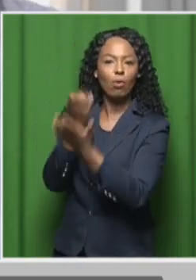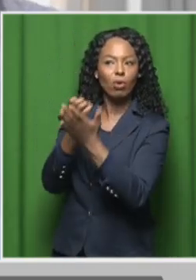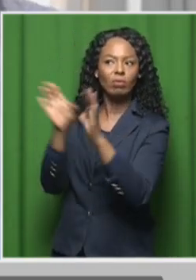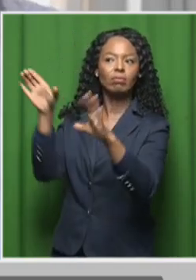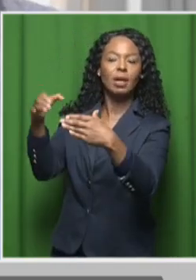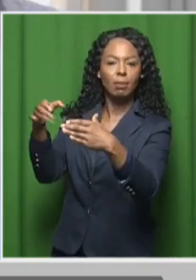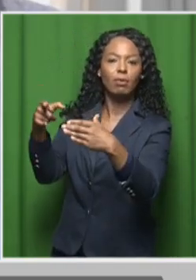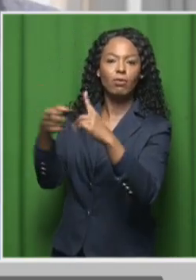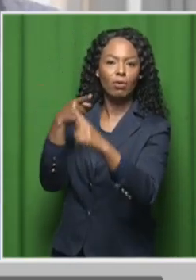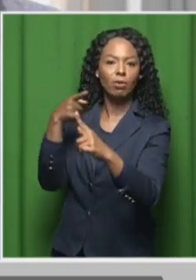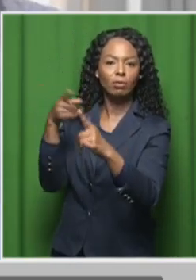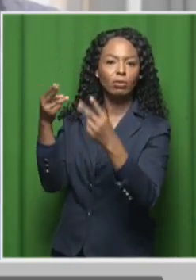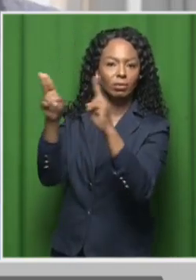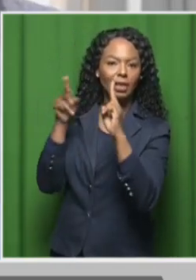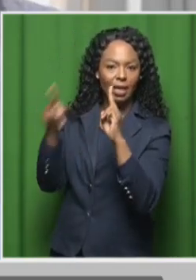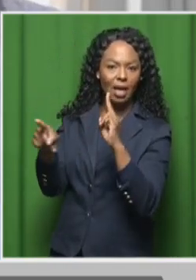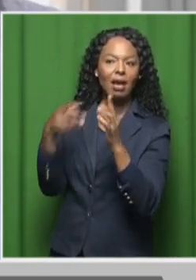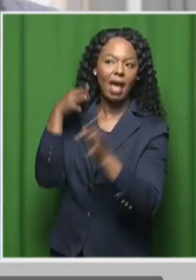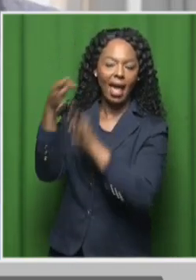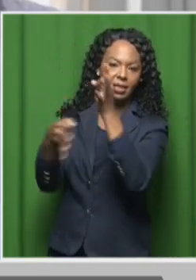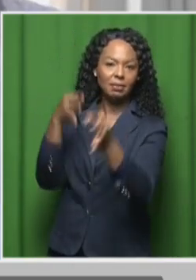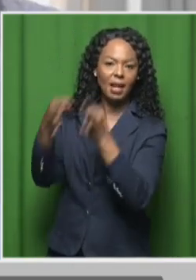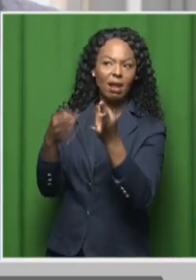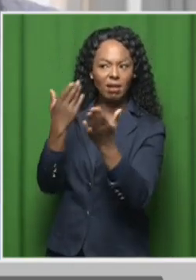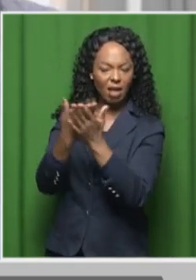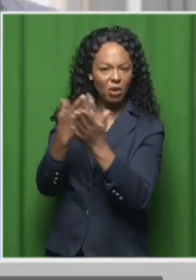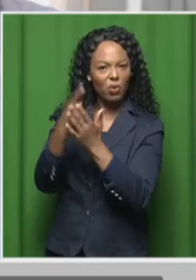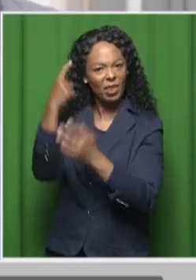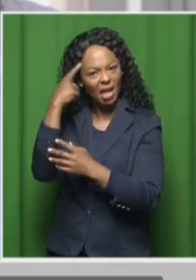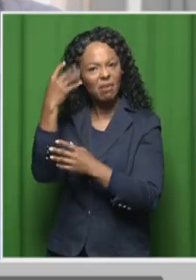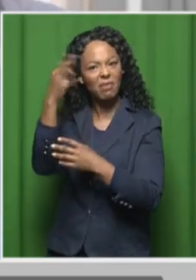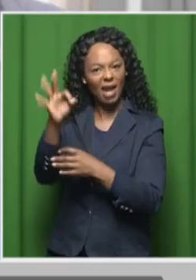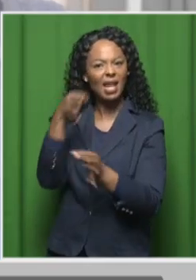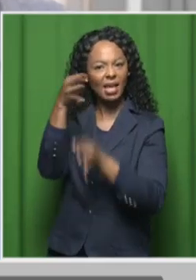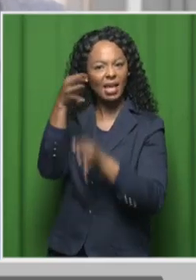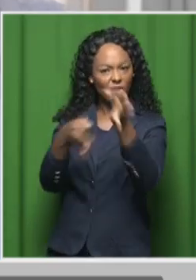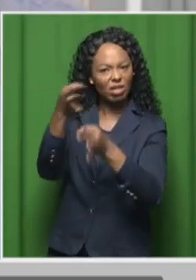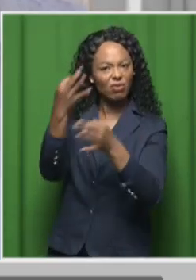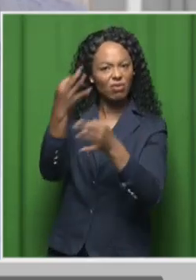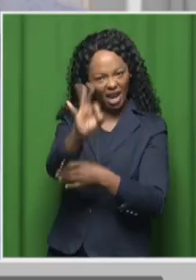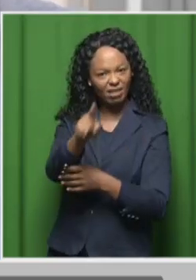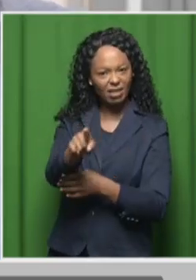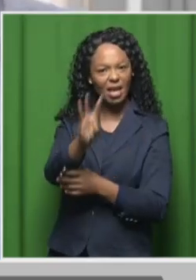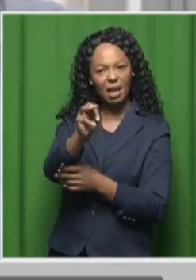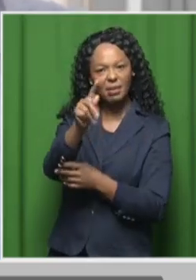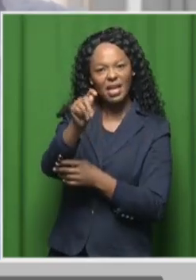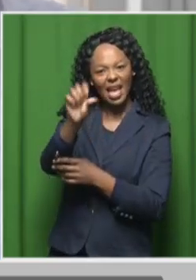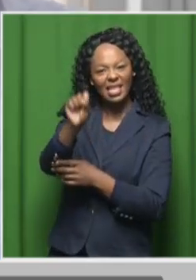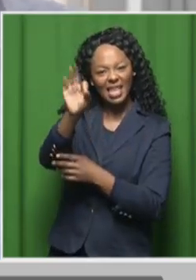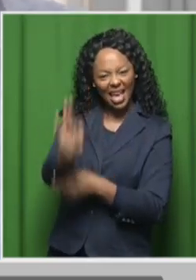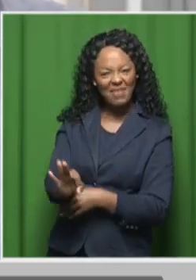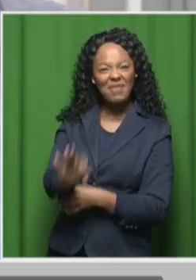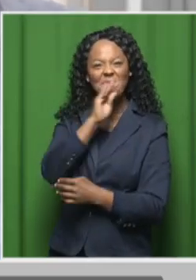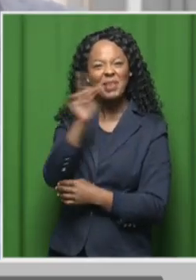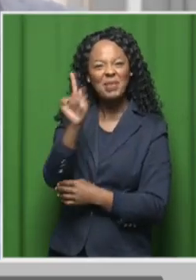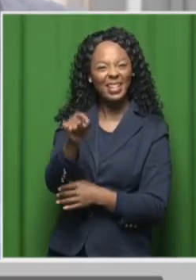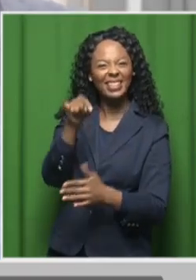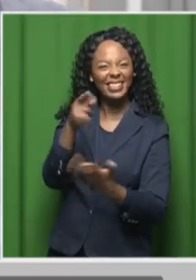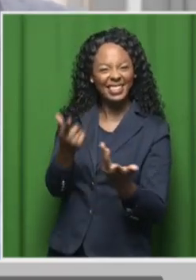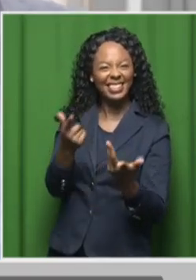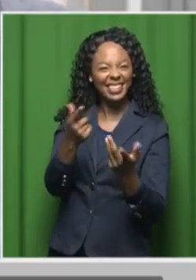from the same hymn sheet there. So how would you grade them? Are they on track in terms of what the MTSF is all about? How are you going to grade them ahead of